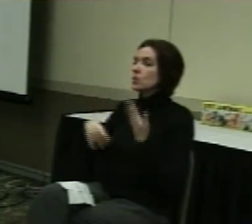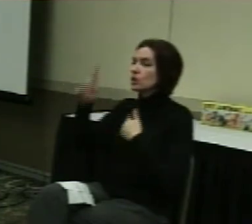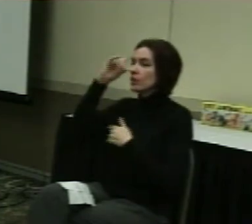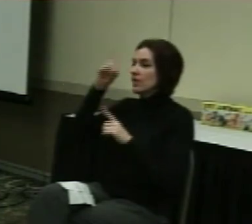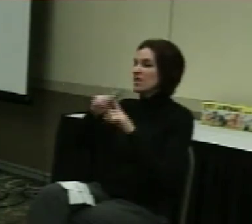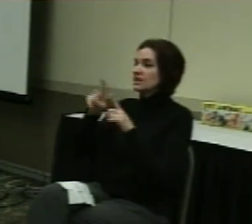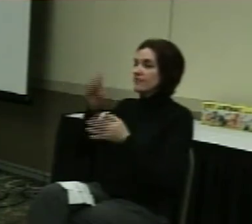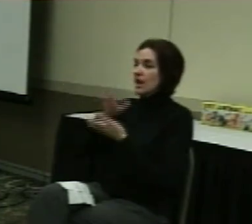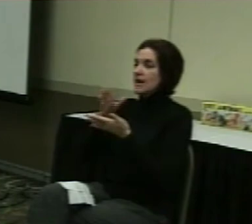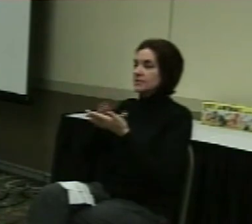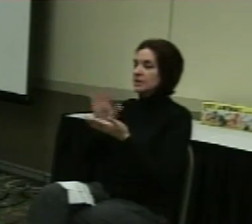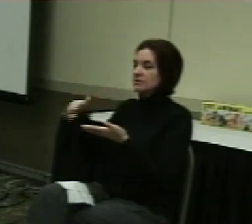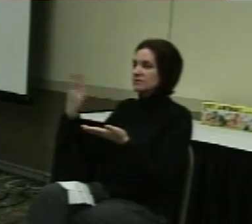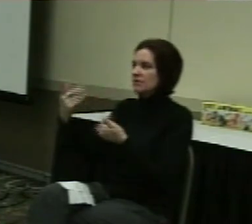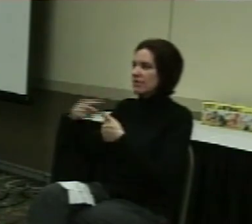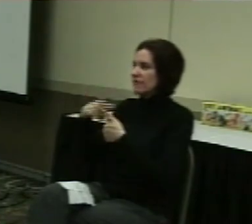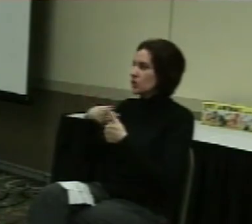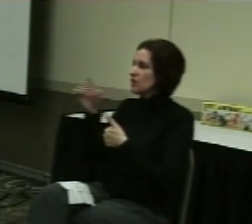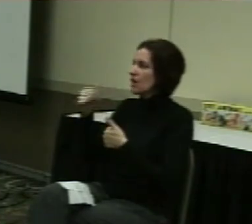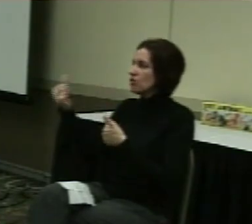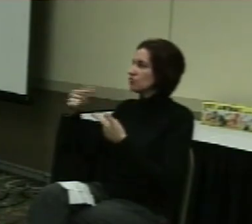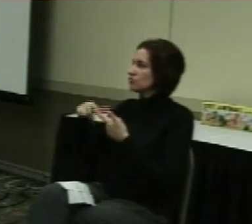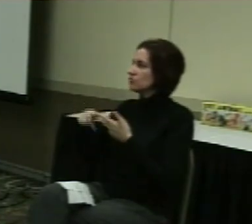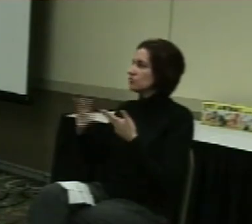aspects are? I gave you the first one. What are the other two?